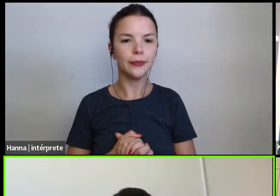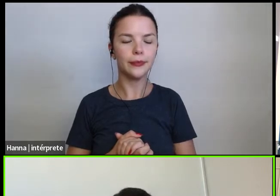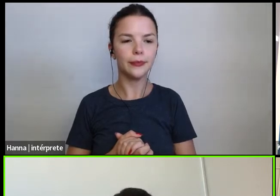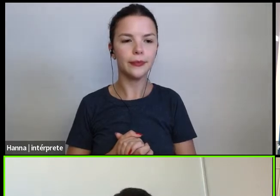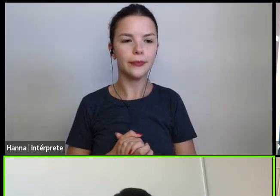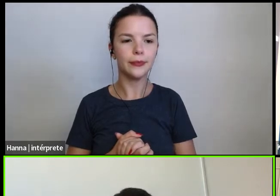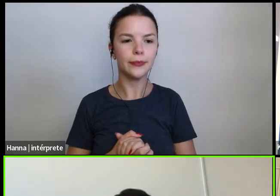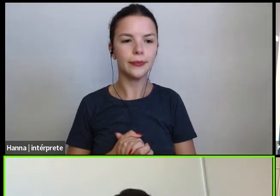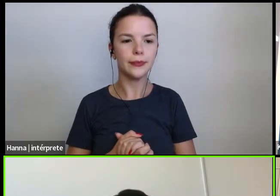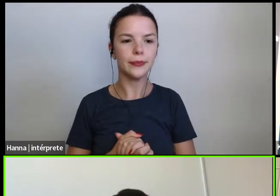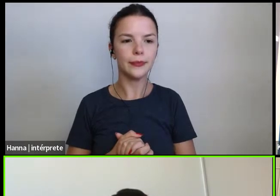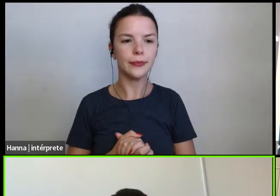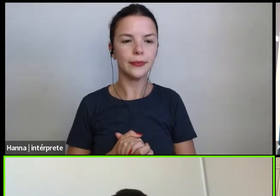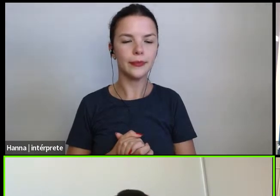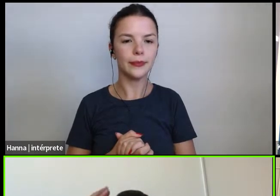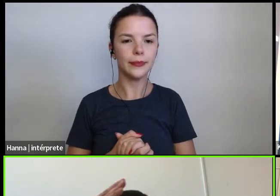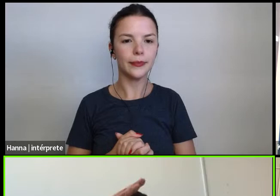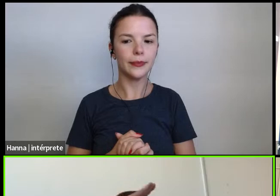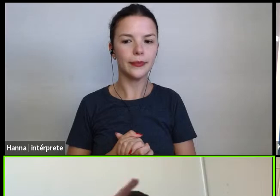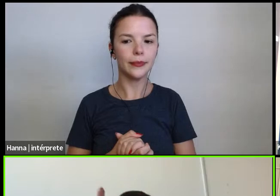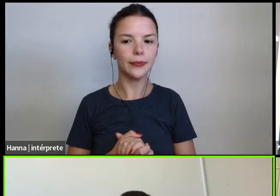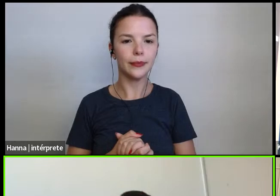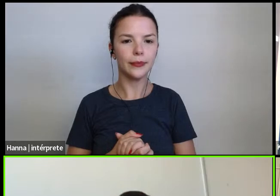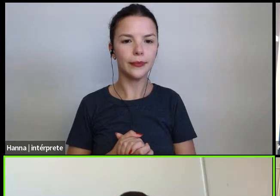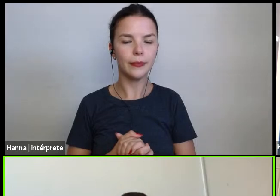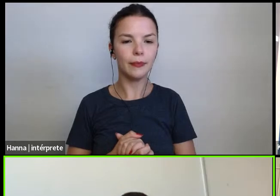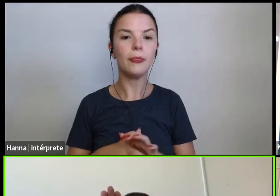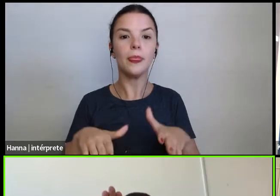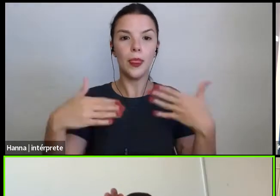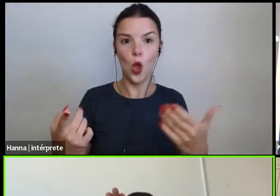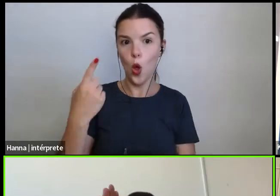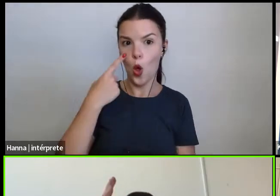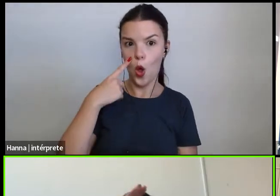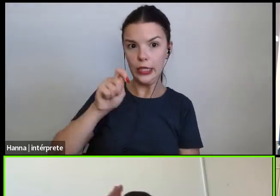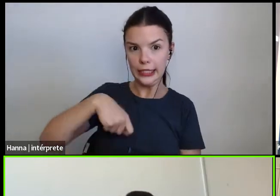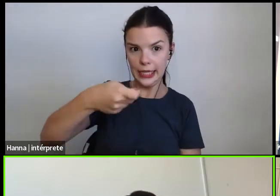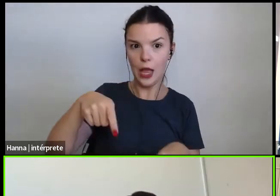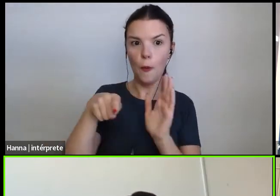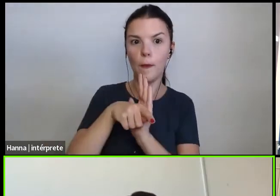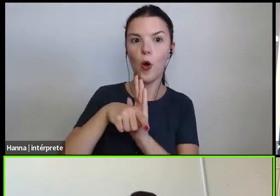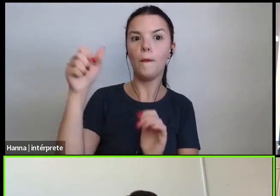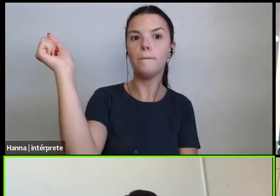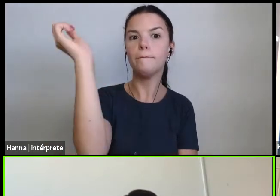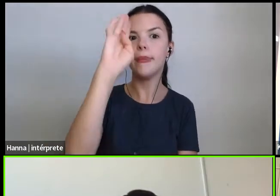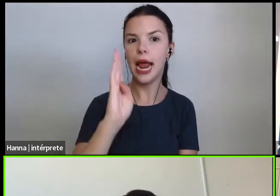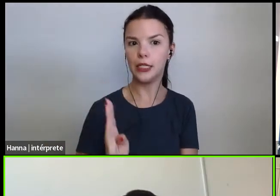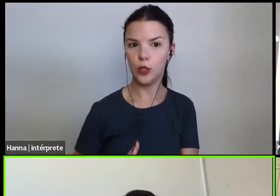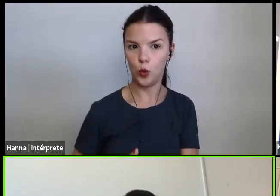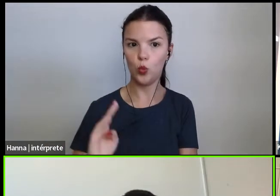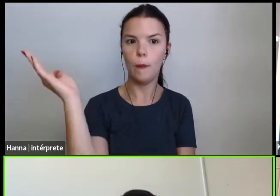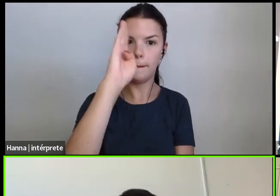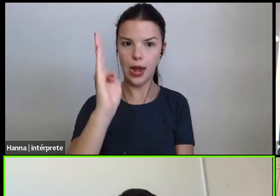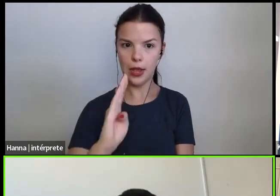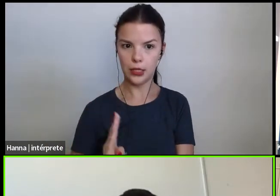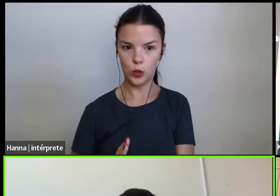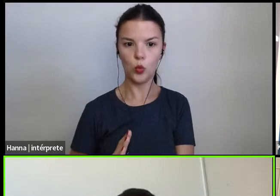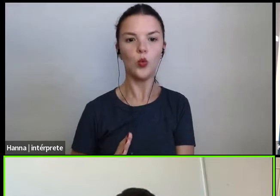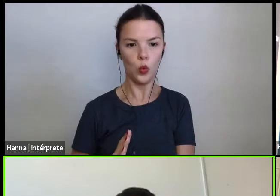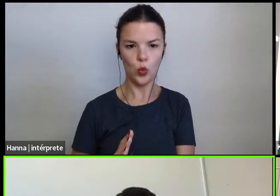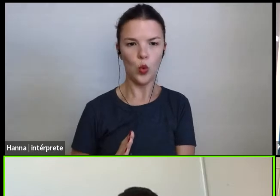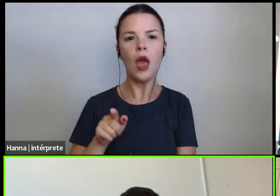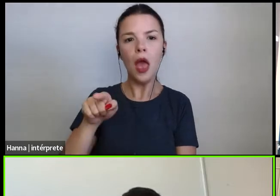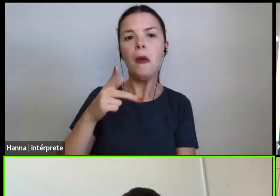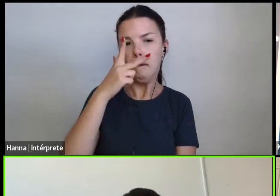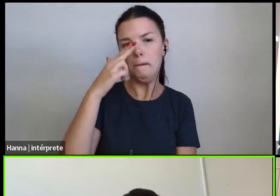case, we would analyze the sign with a B-hand shape as an